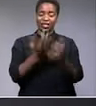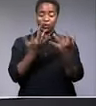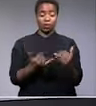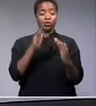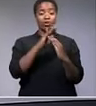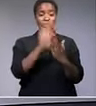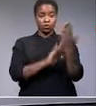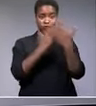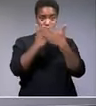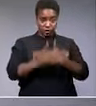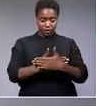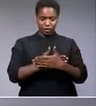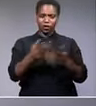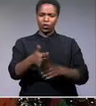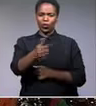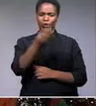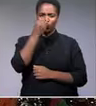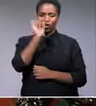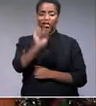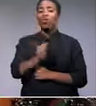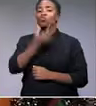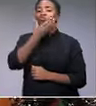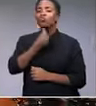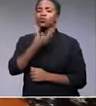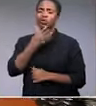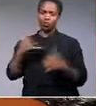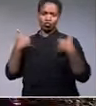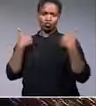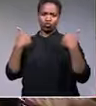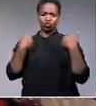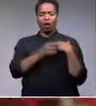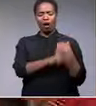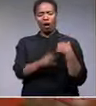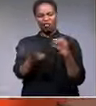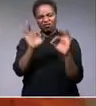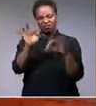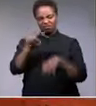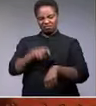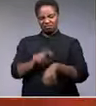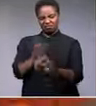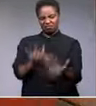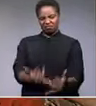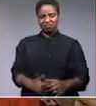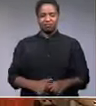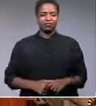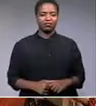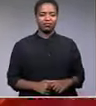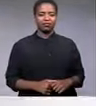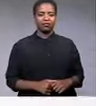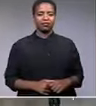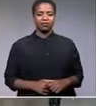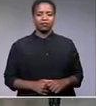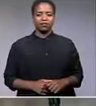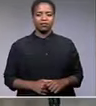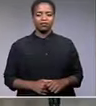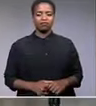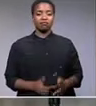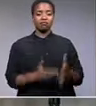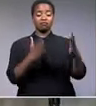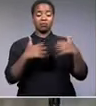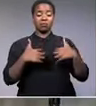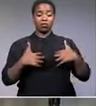are your top stories, and it's good news, as Christmas bundles of joy are delivered at just the right time. But our new